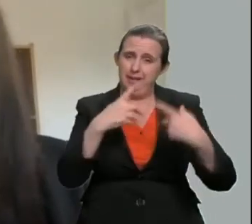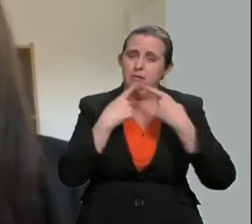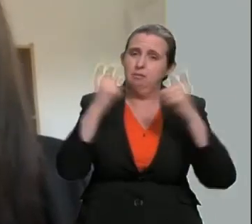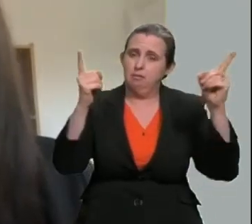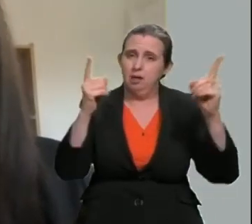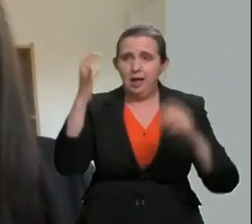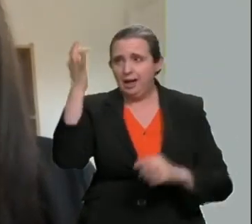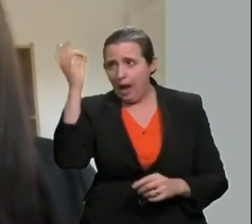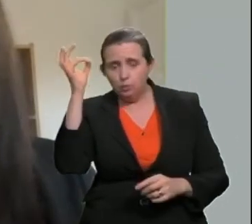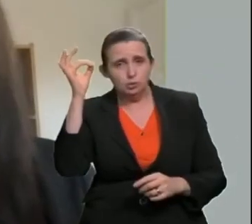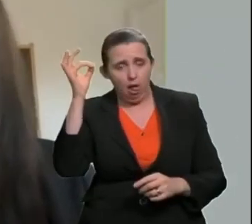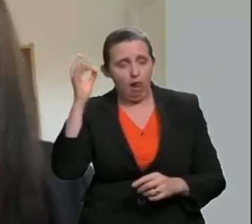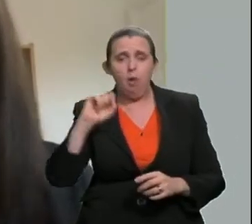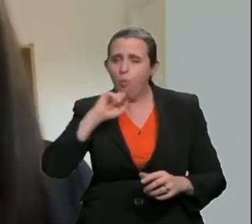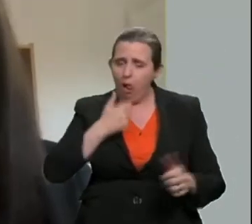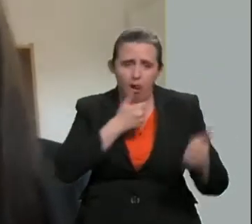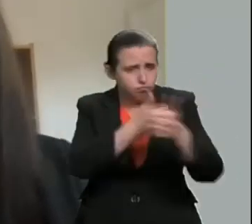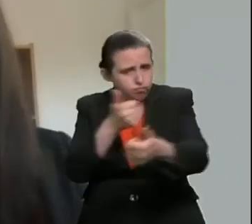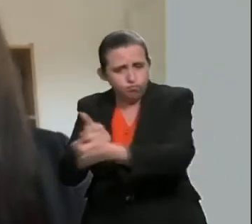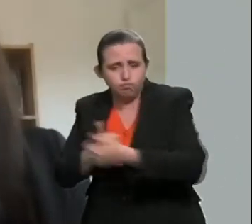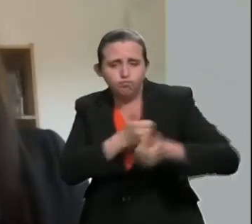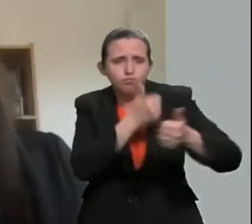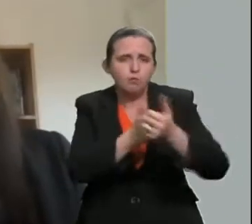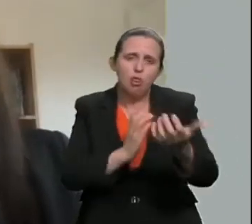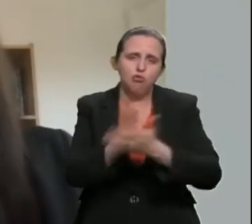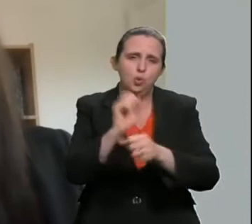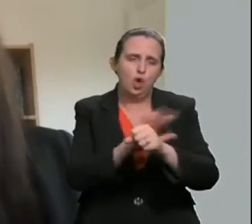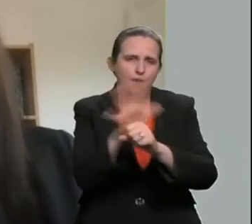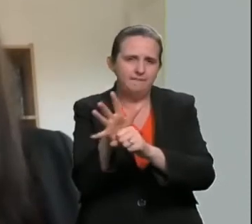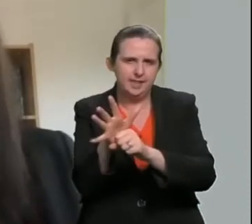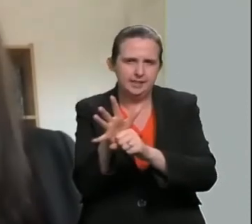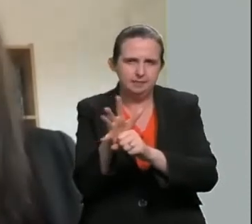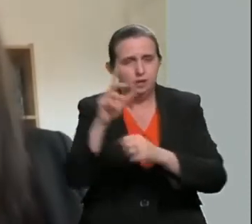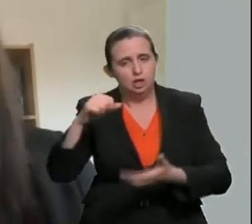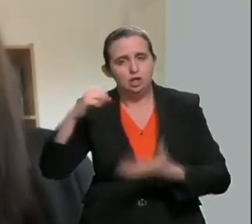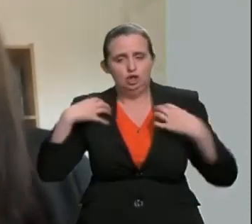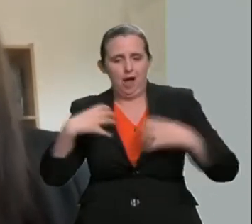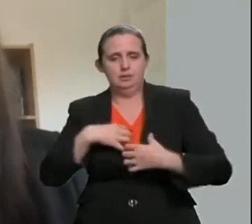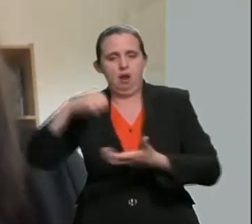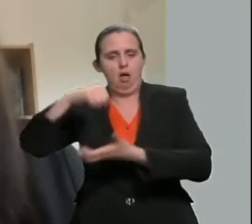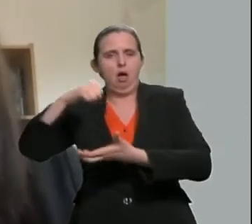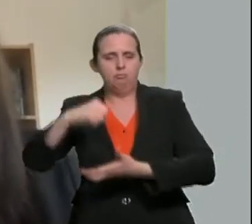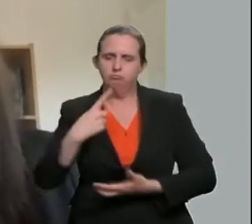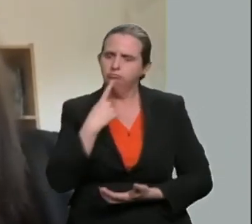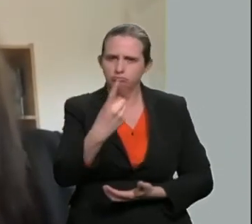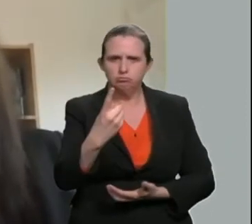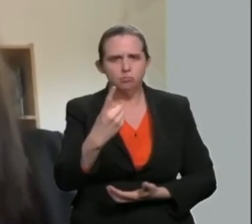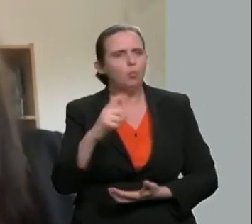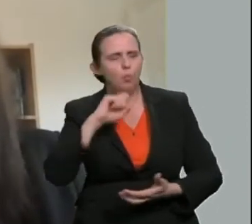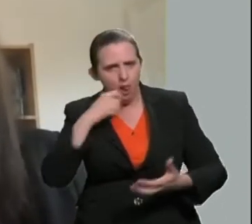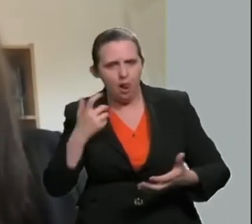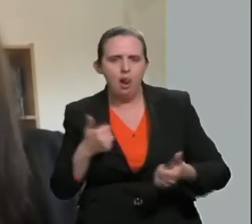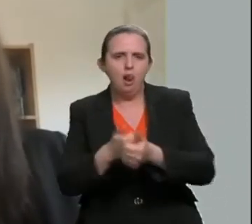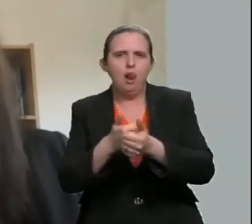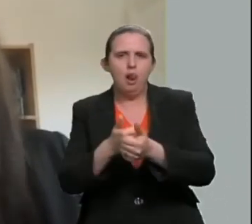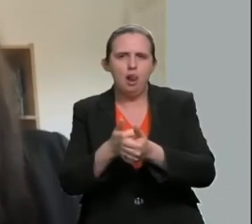And the Chancellor said that he would do everything, whatever it takes, to help them. Yet the Tory-controlled